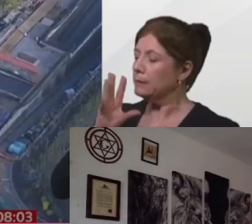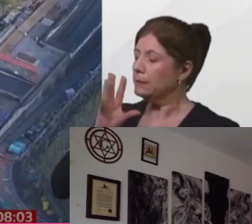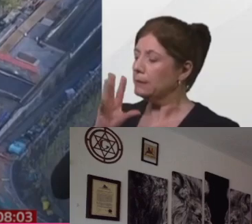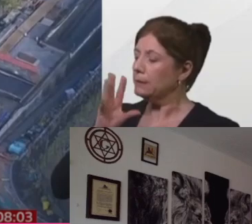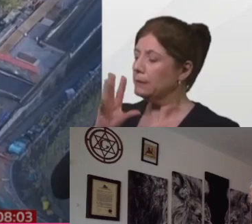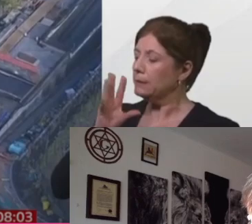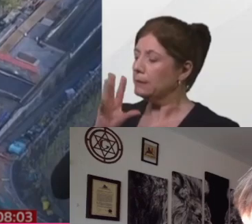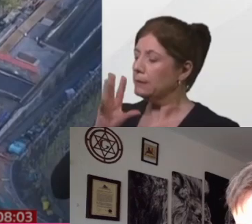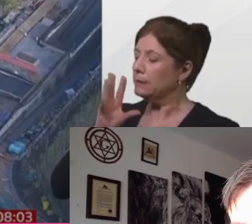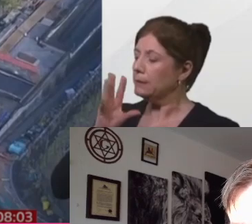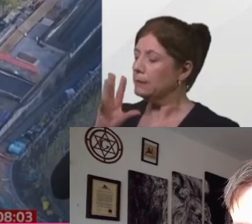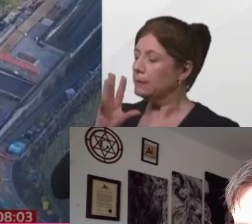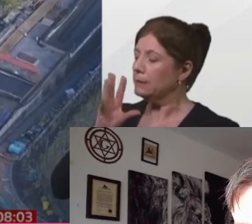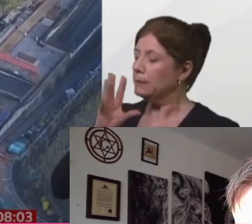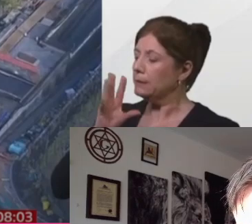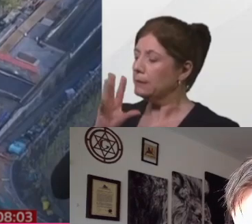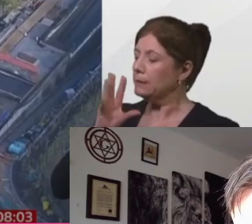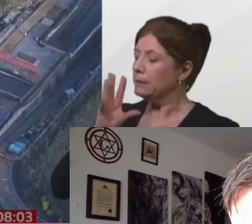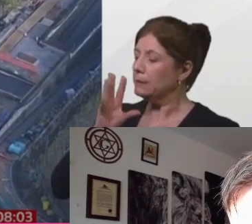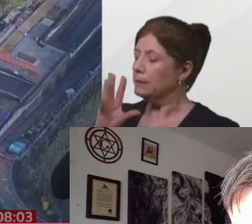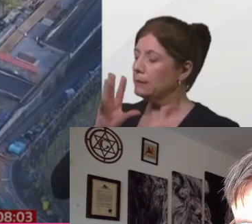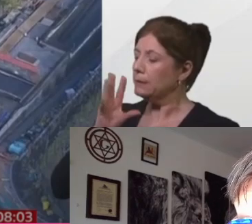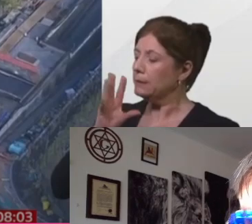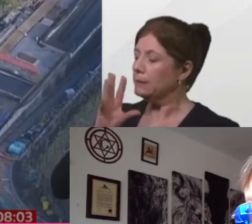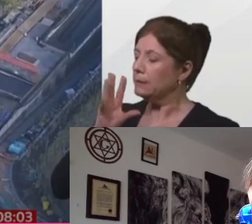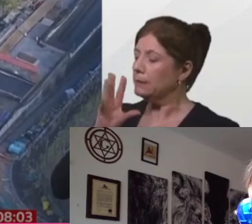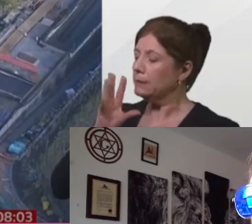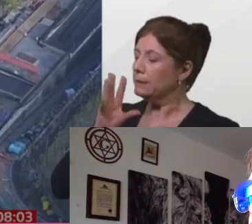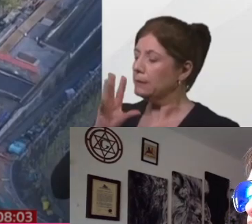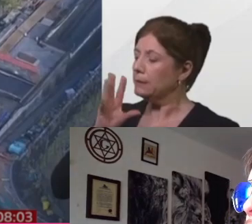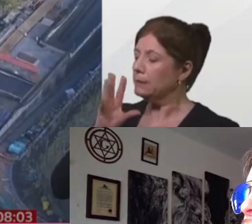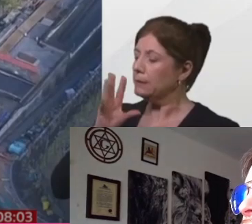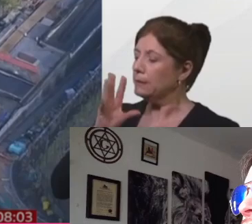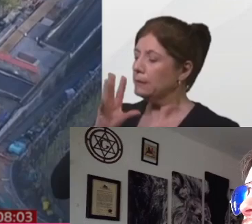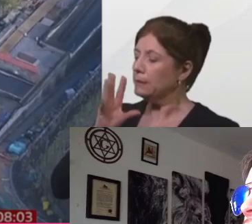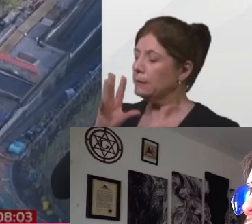institutions. And these are